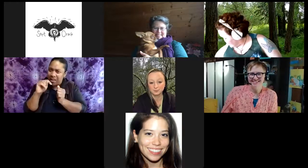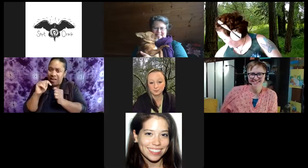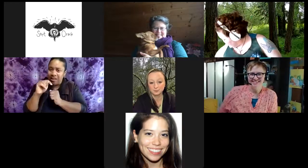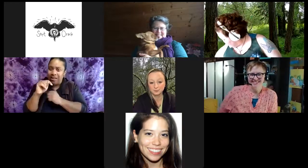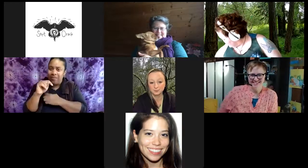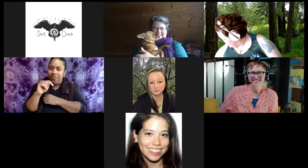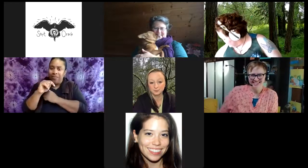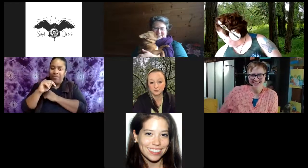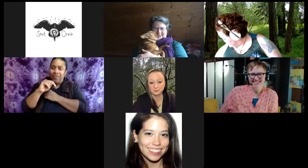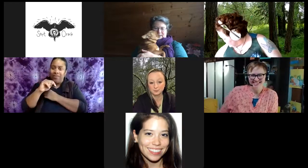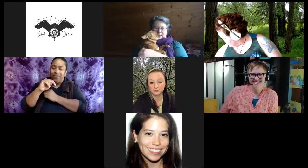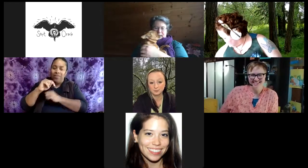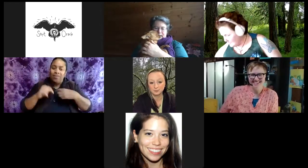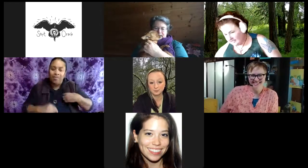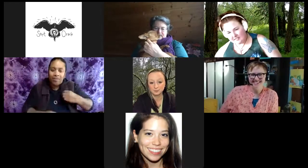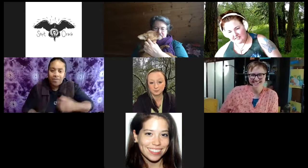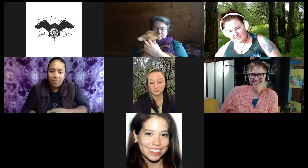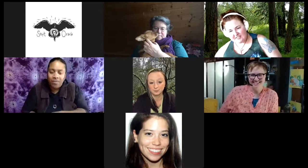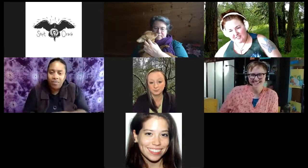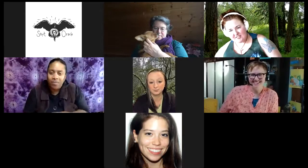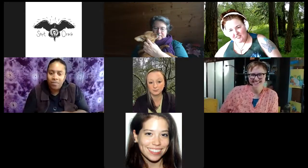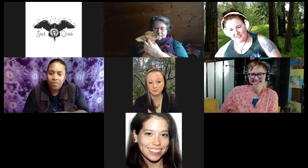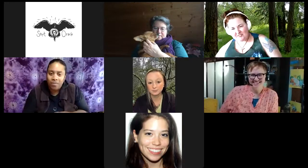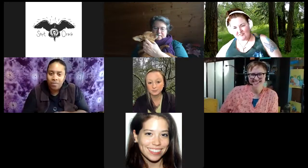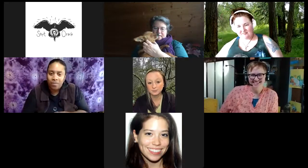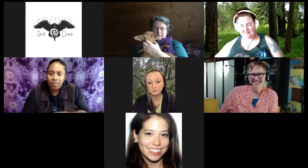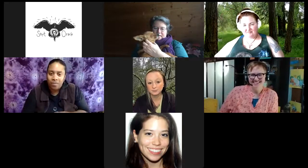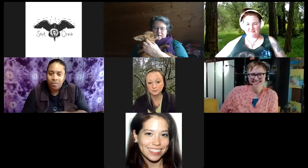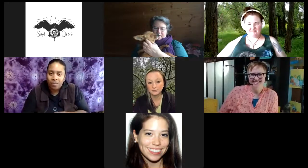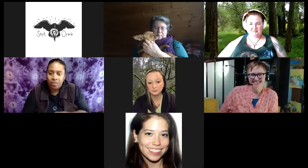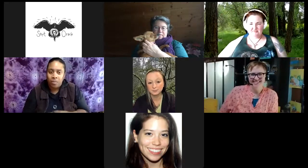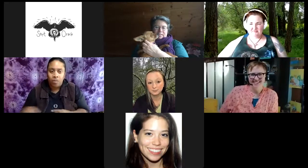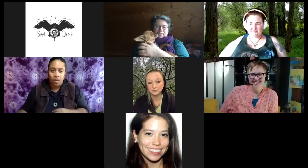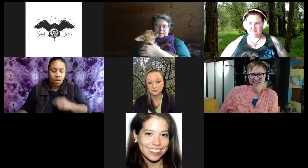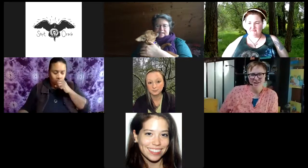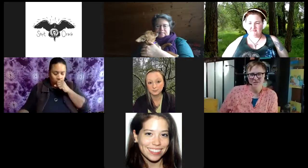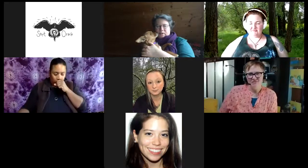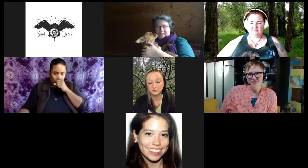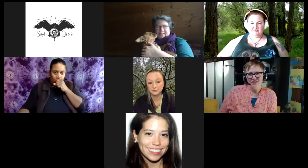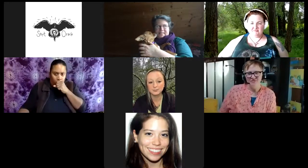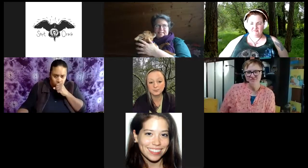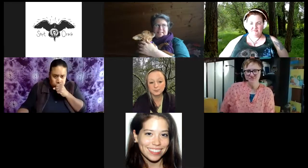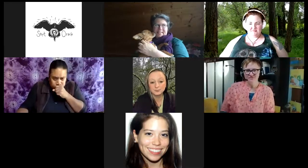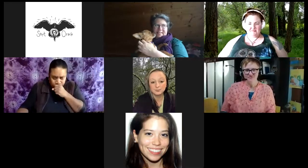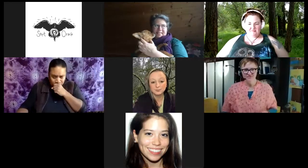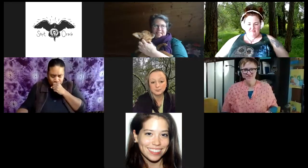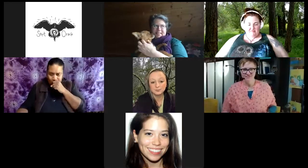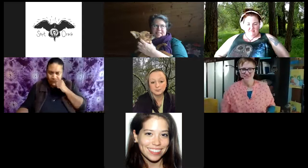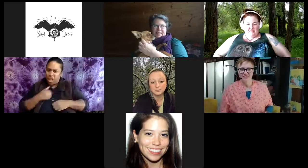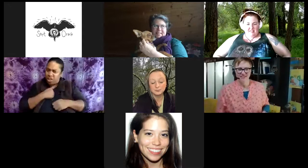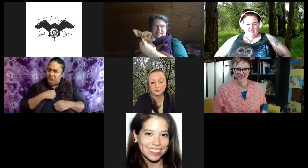Yeah. Thank you, Missy. I appreciate it. Thank you. Sorry, Beverly, did you want to say any more about that?